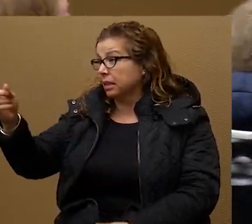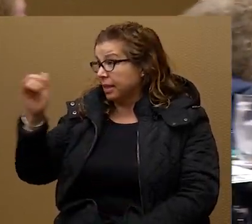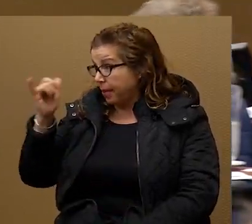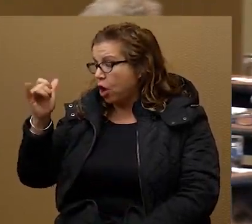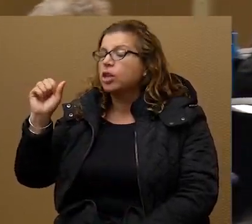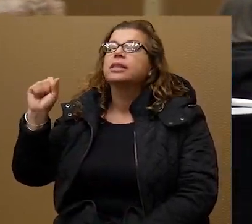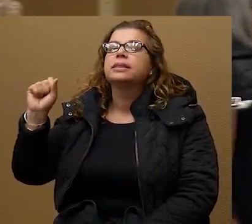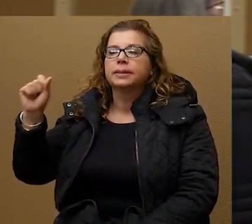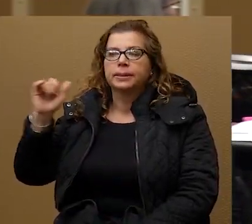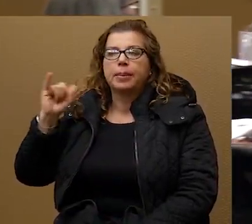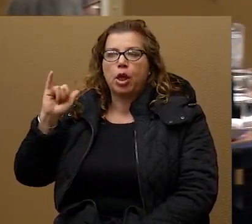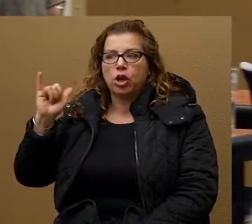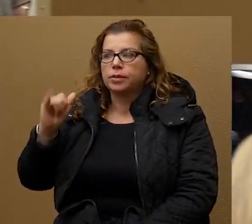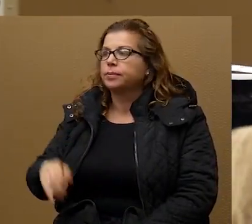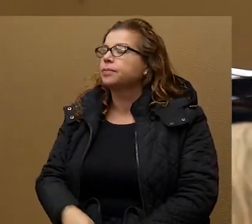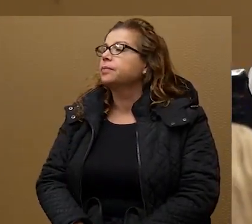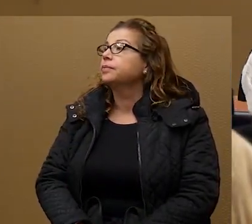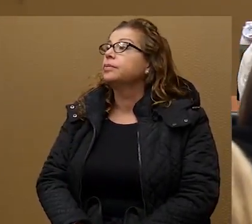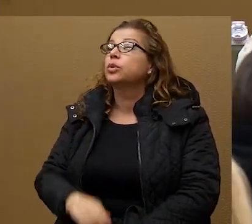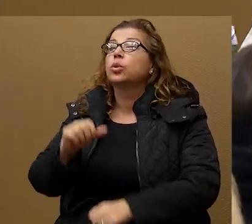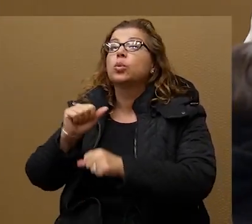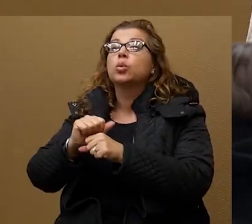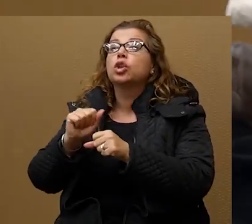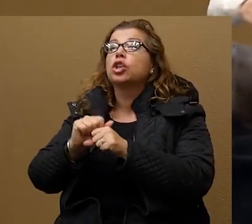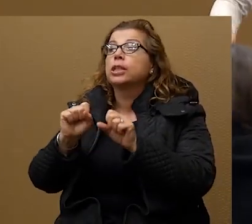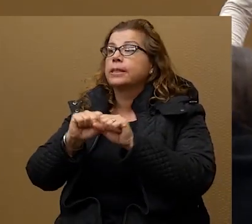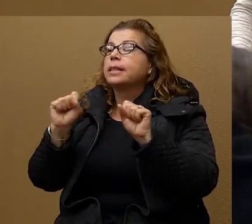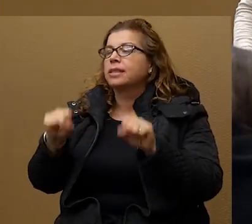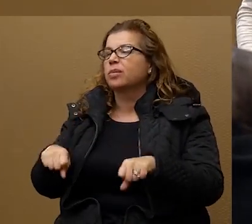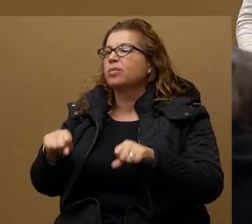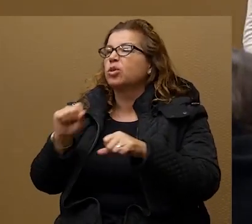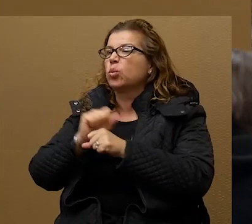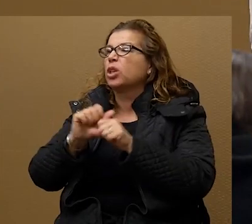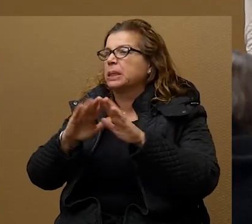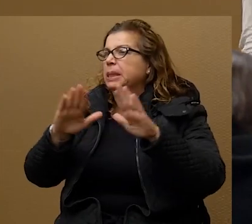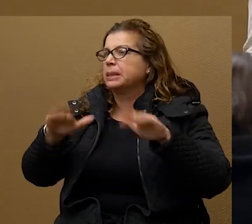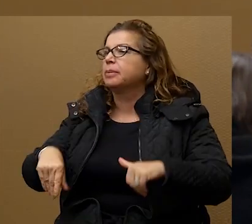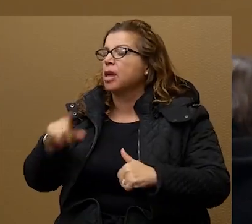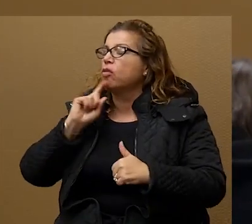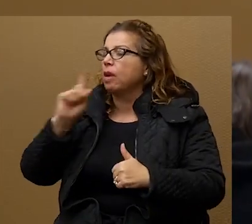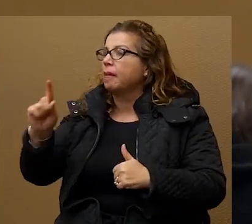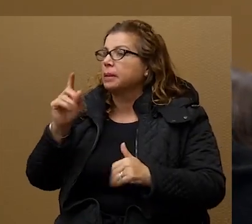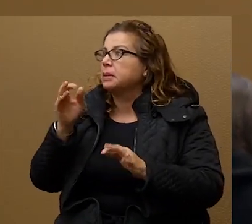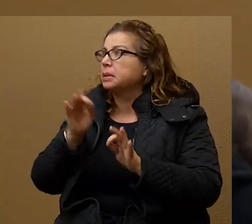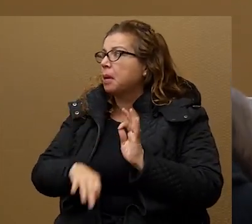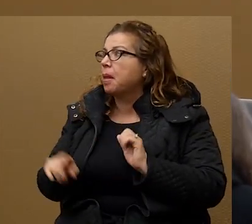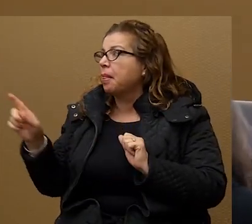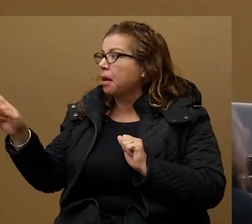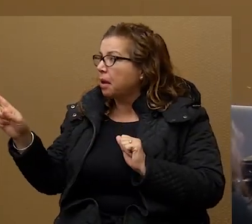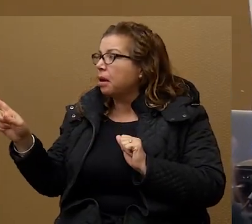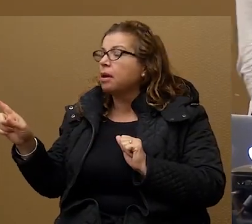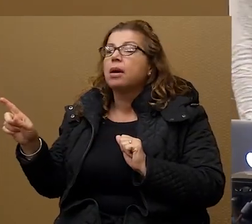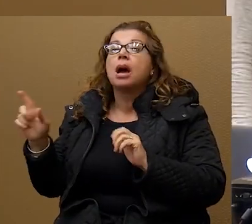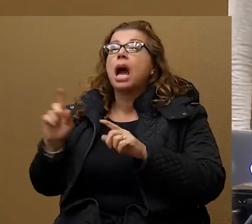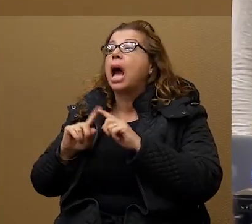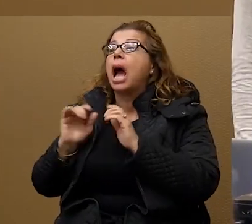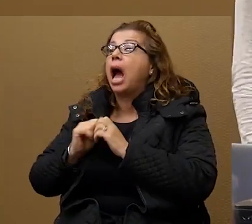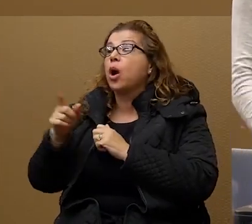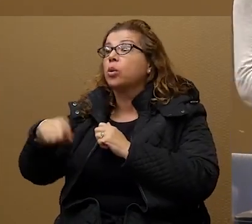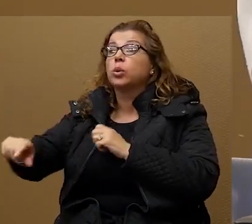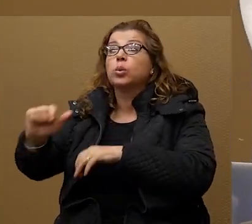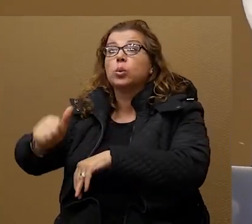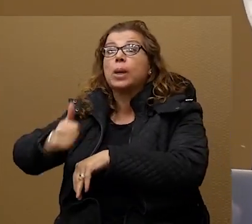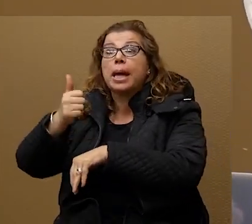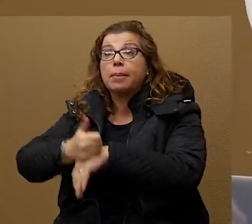Okay. So work systems are pretty simple of how you can implement them. They